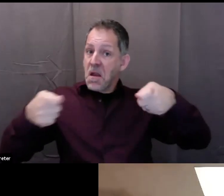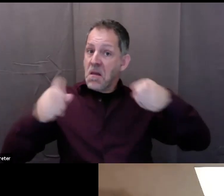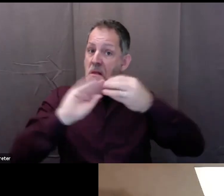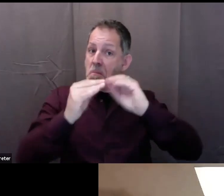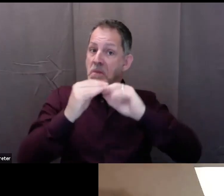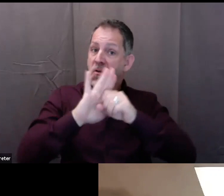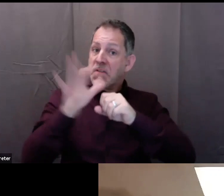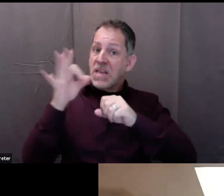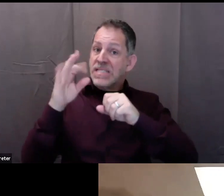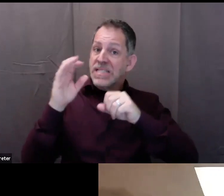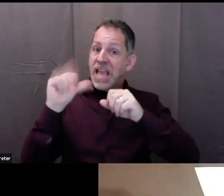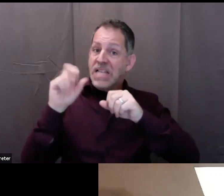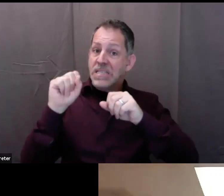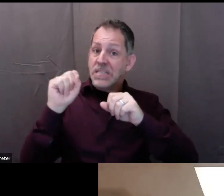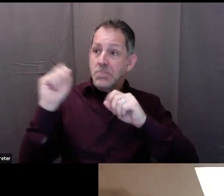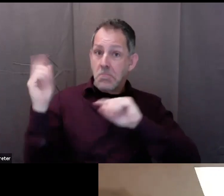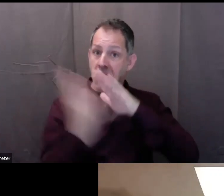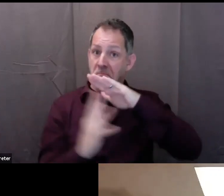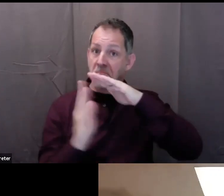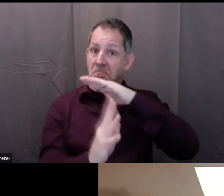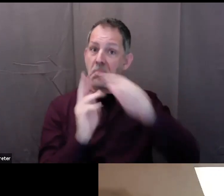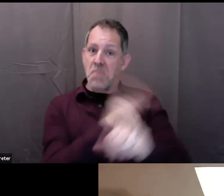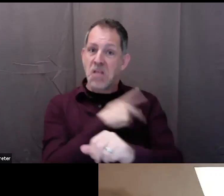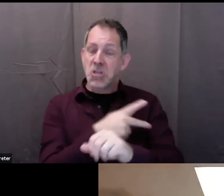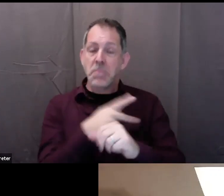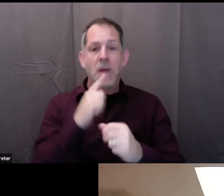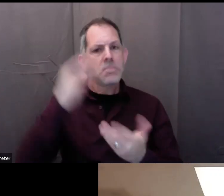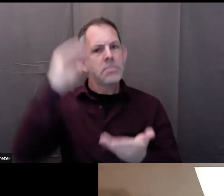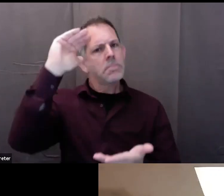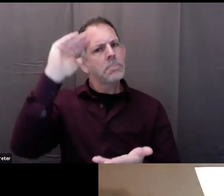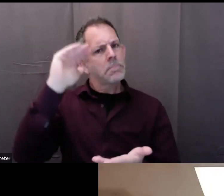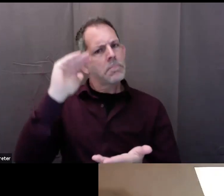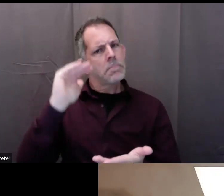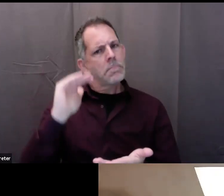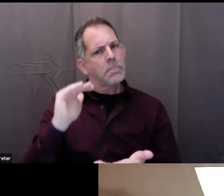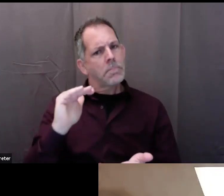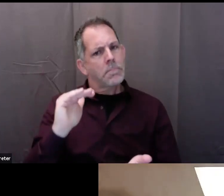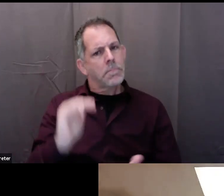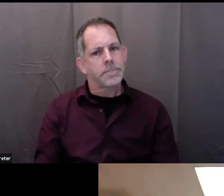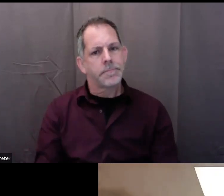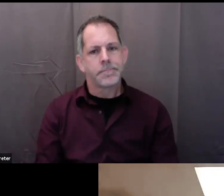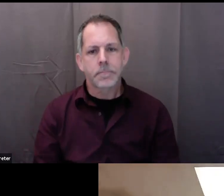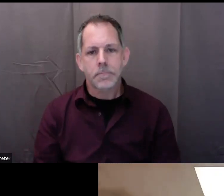our future, but we all need to be vigilant and